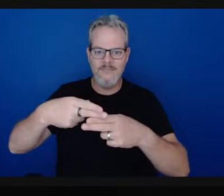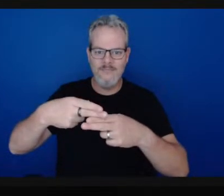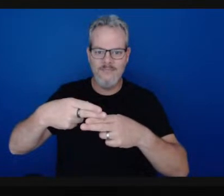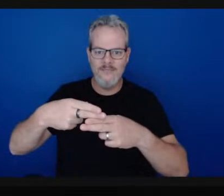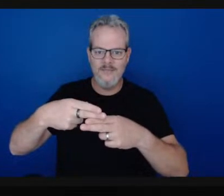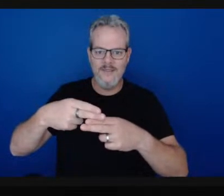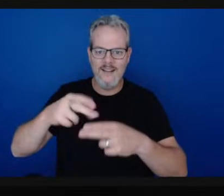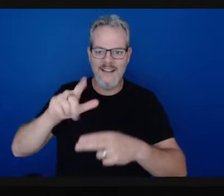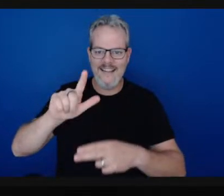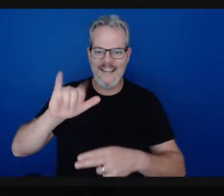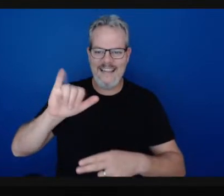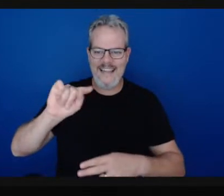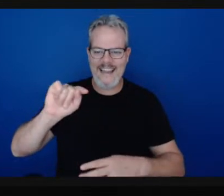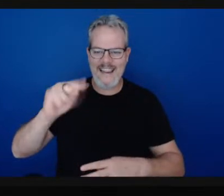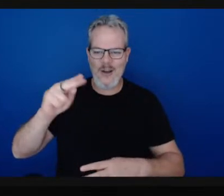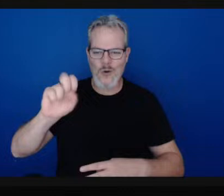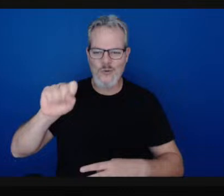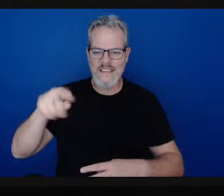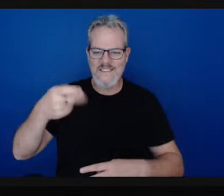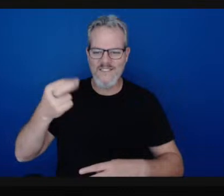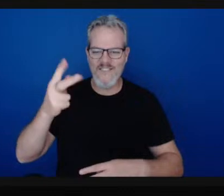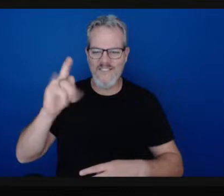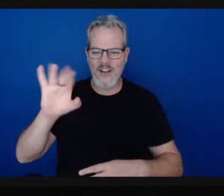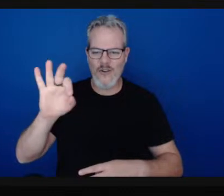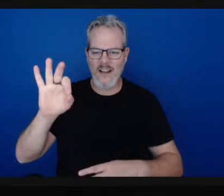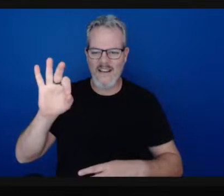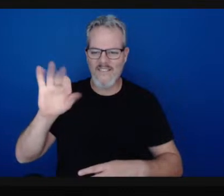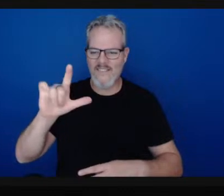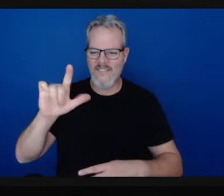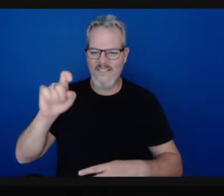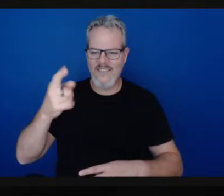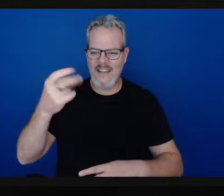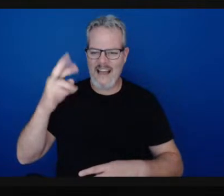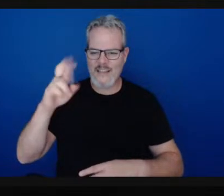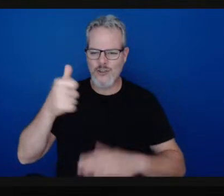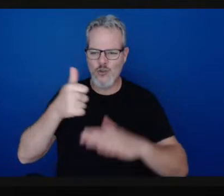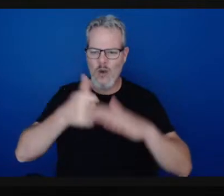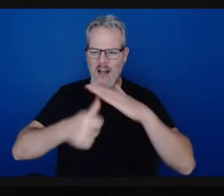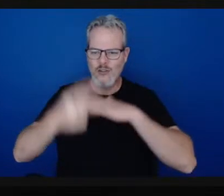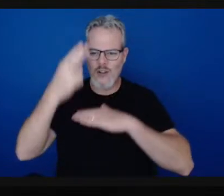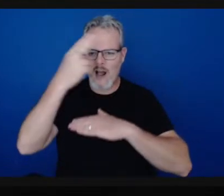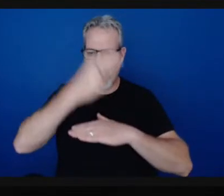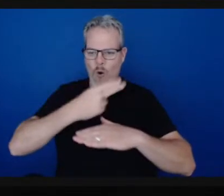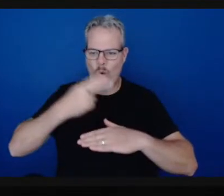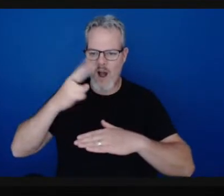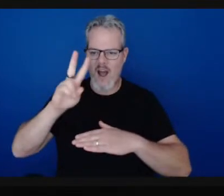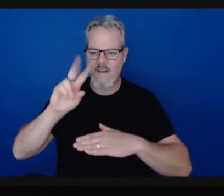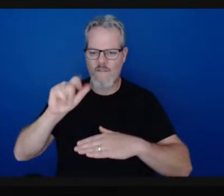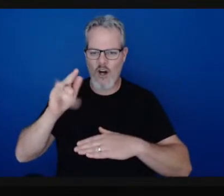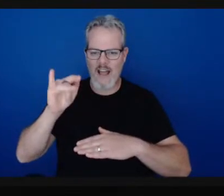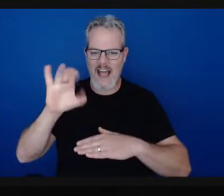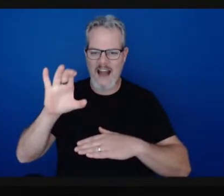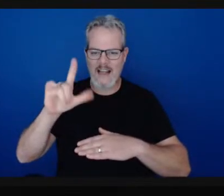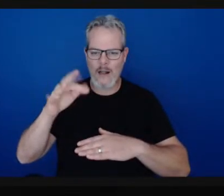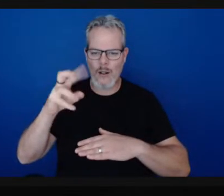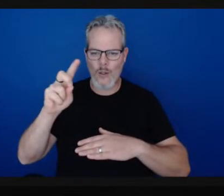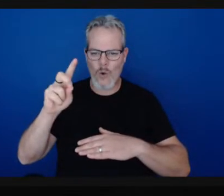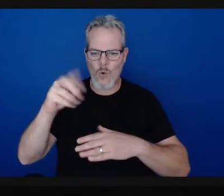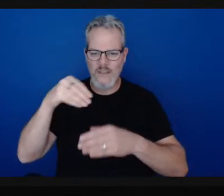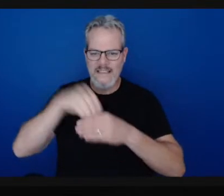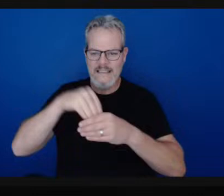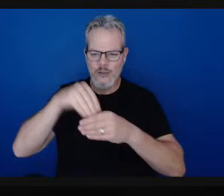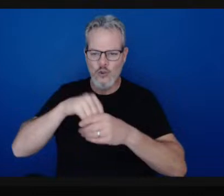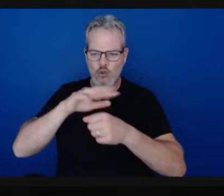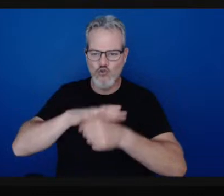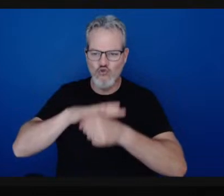Lithospheric Flexure Under the Hawaiian Volcanic Load, Internal Stresses and a Broken Plate Revealed by Earthquakes. That's the title. And